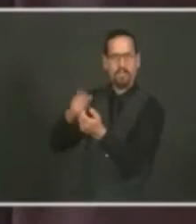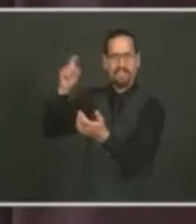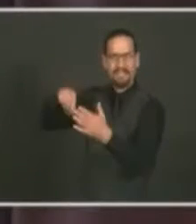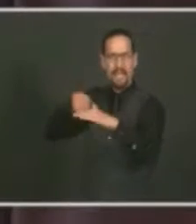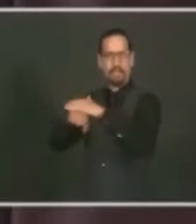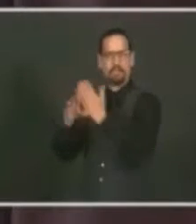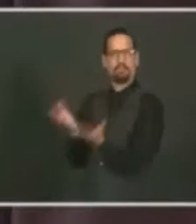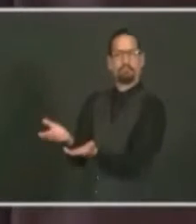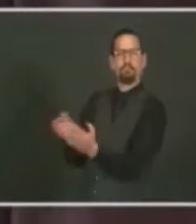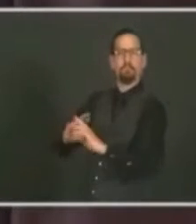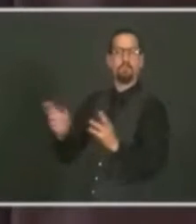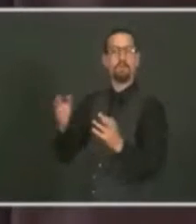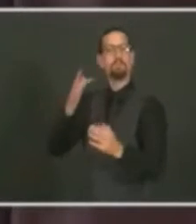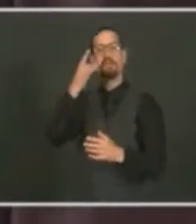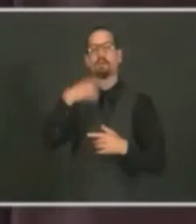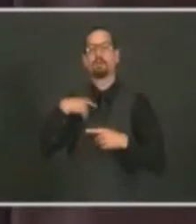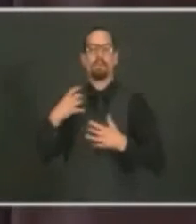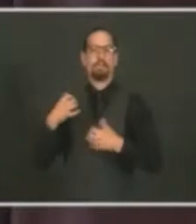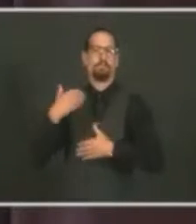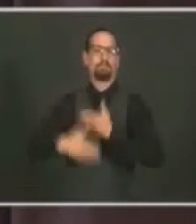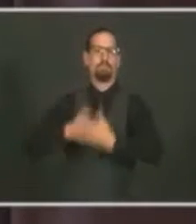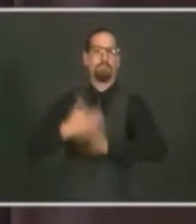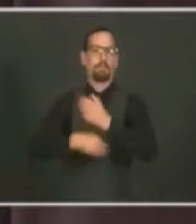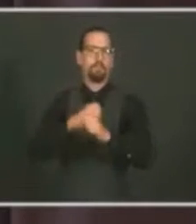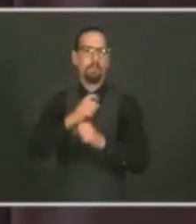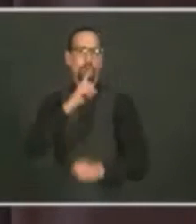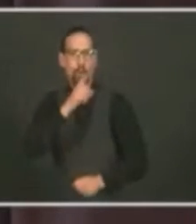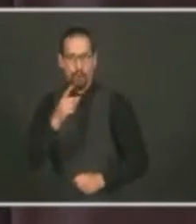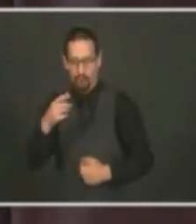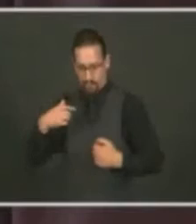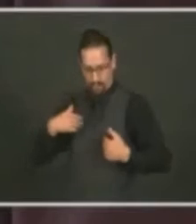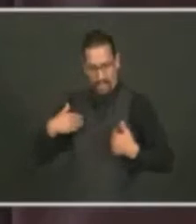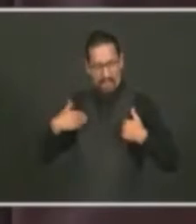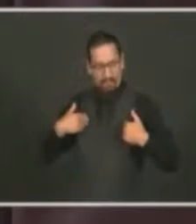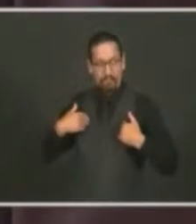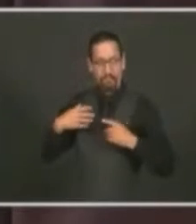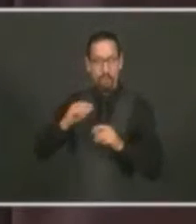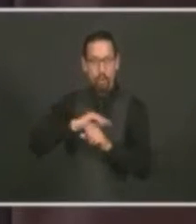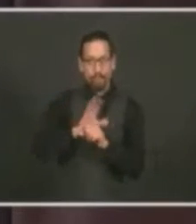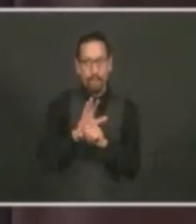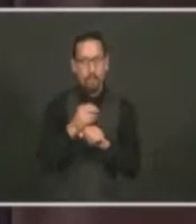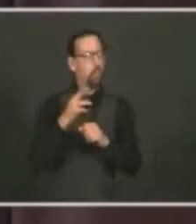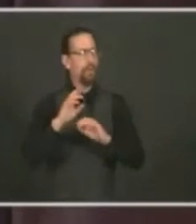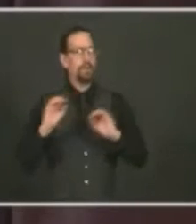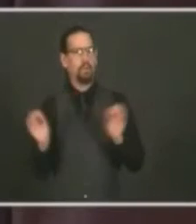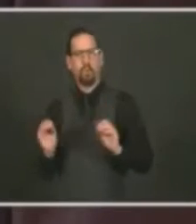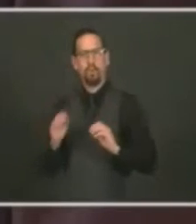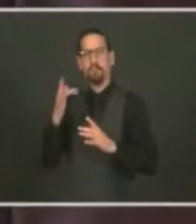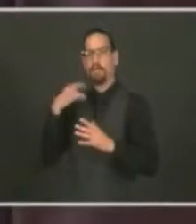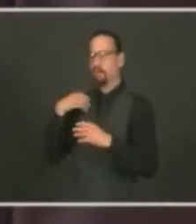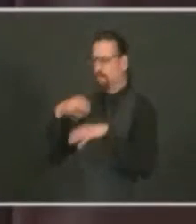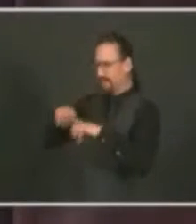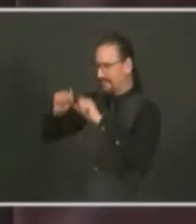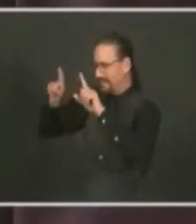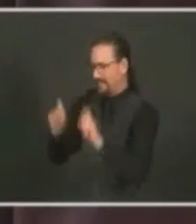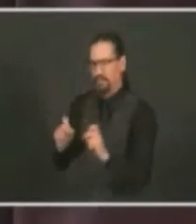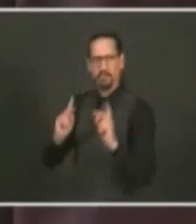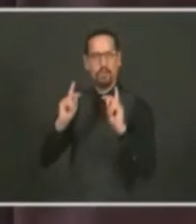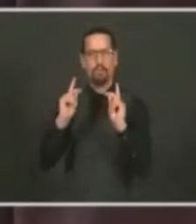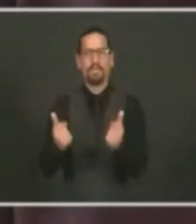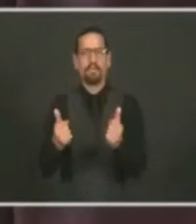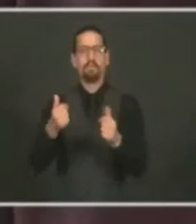able to move fast. You ought to be able to get a test that day and also get folks into quarantine